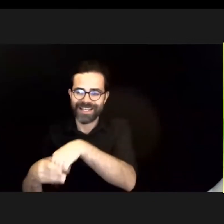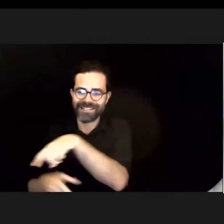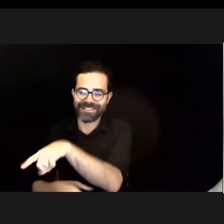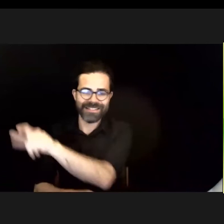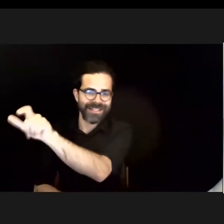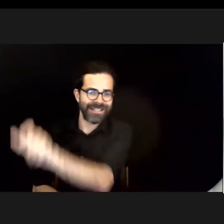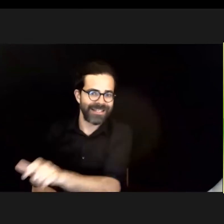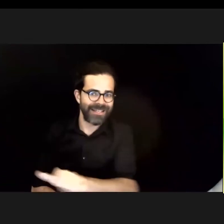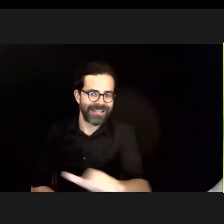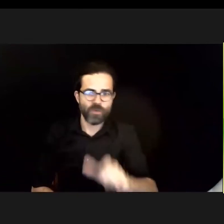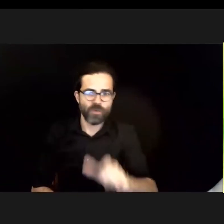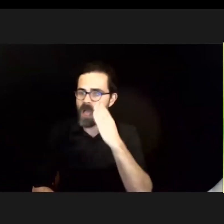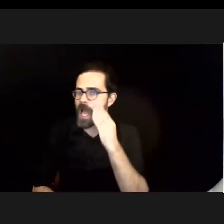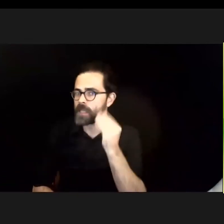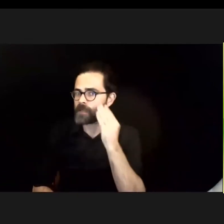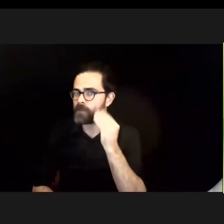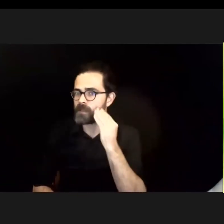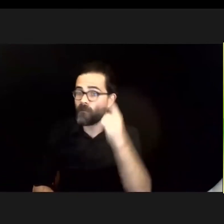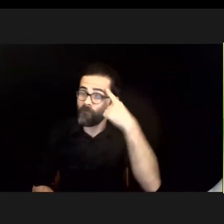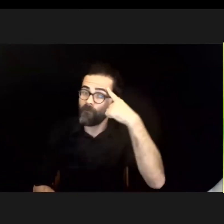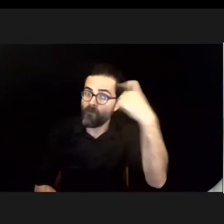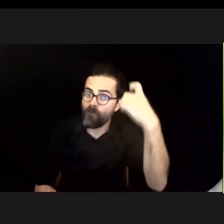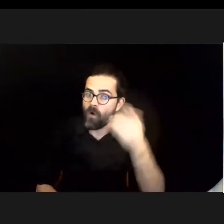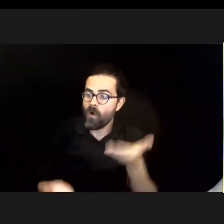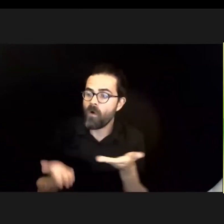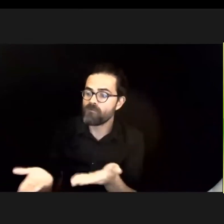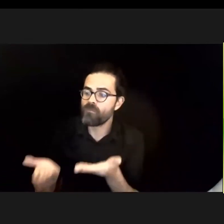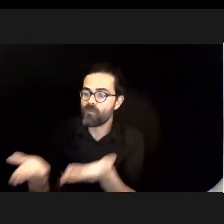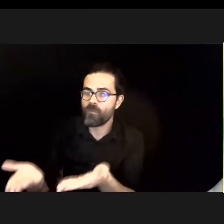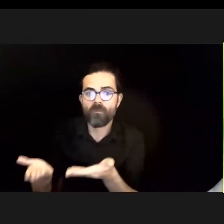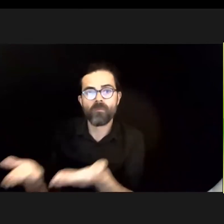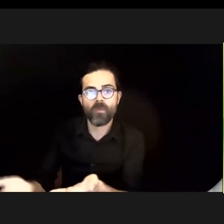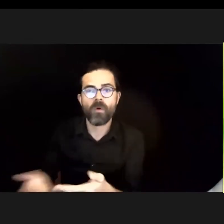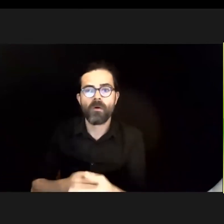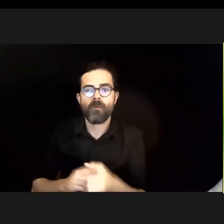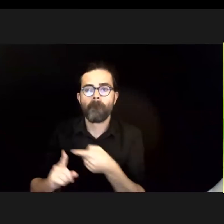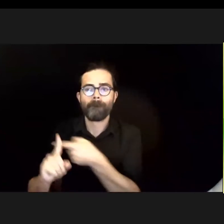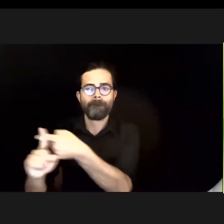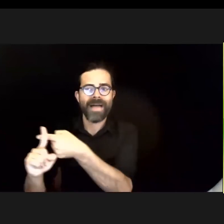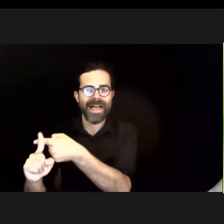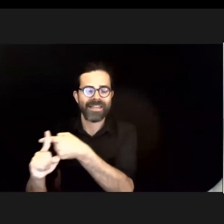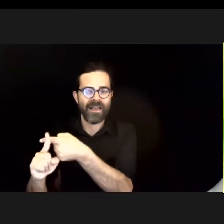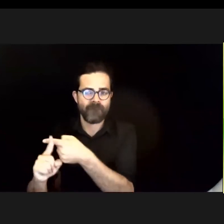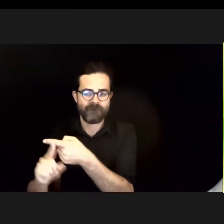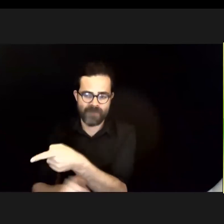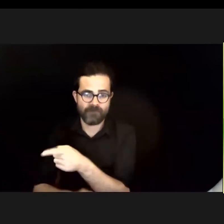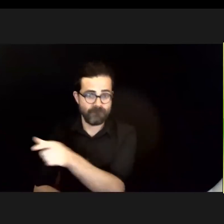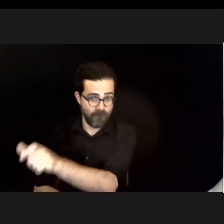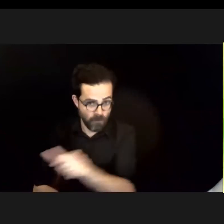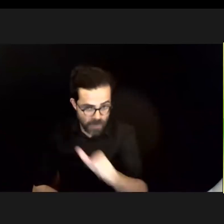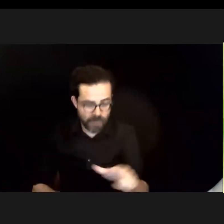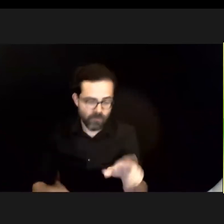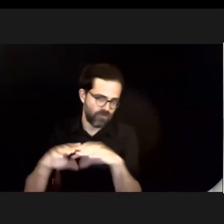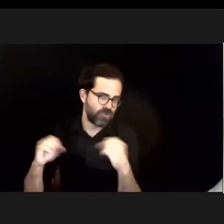real benefit for people and for the entire society. Okay, this is the